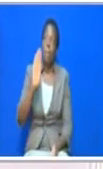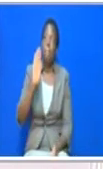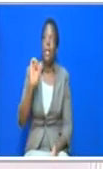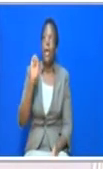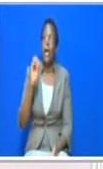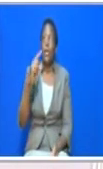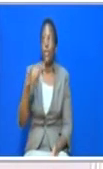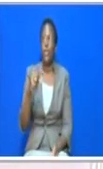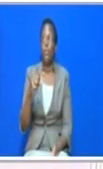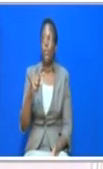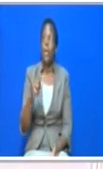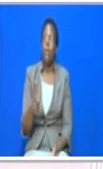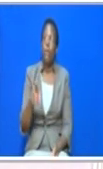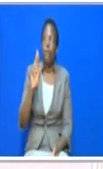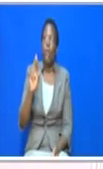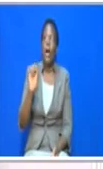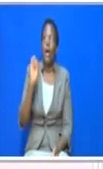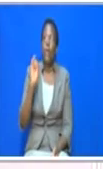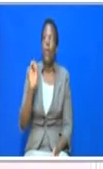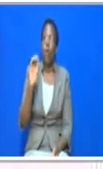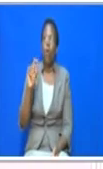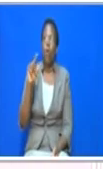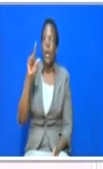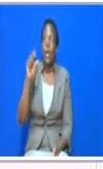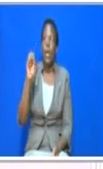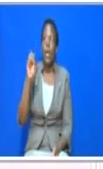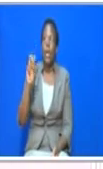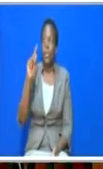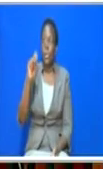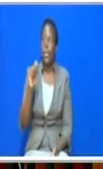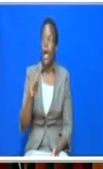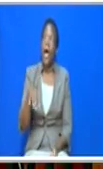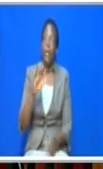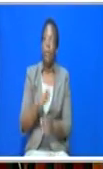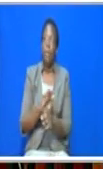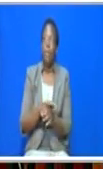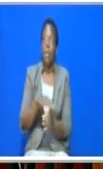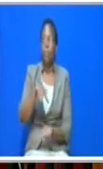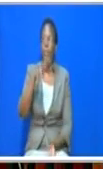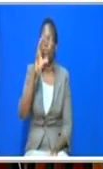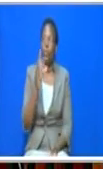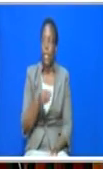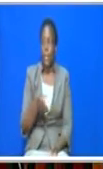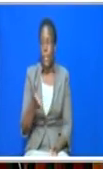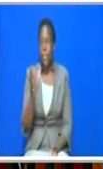have a word like violent, and many more. Those are just a few